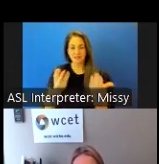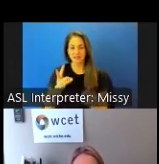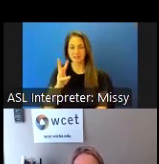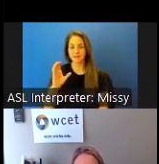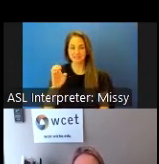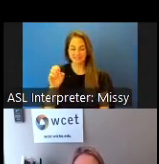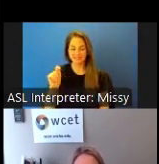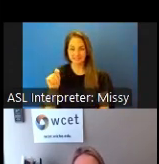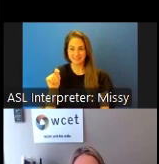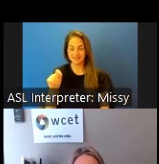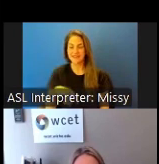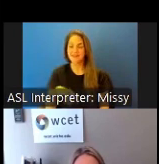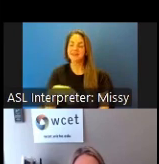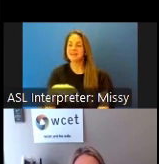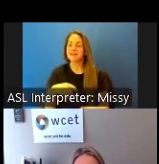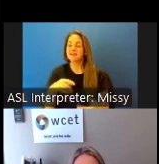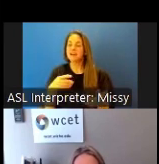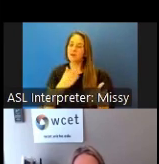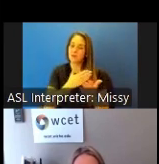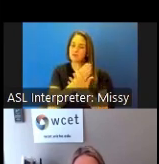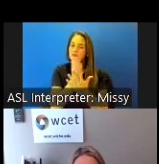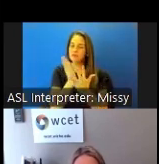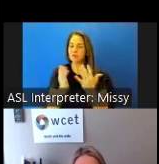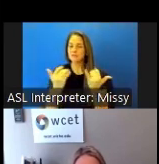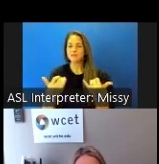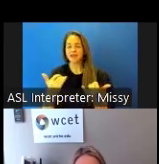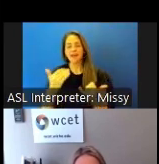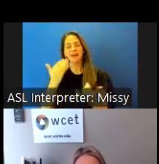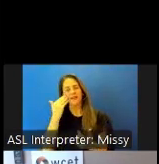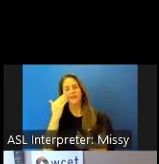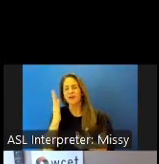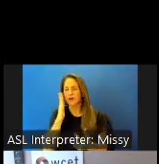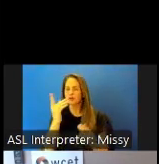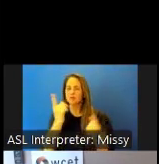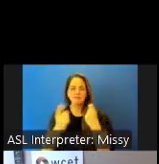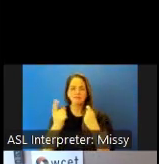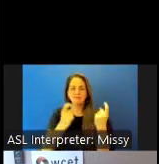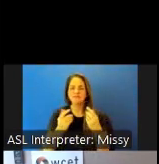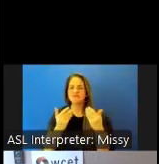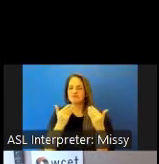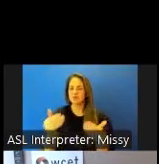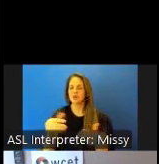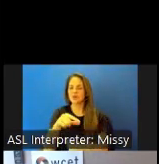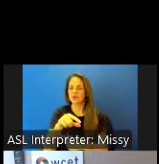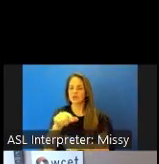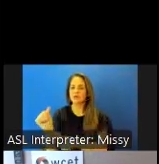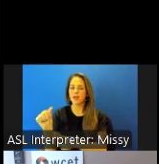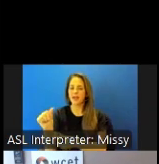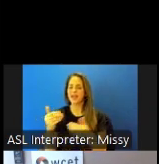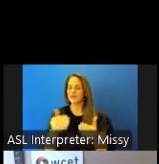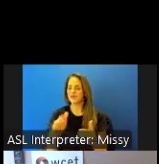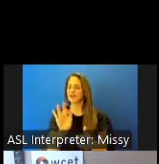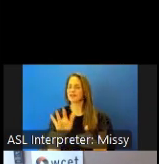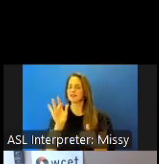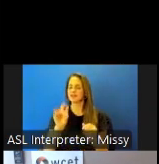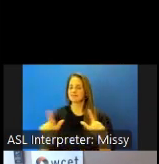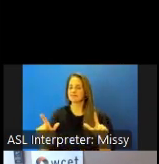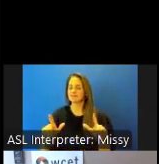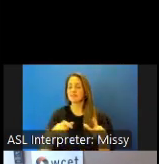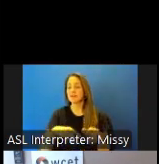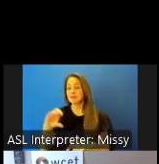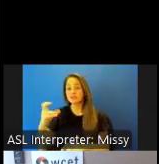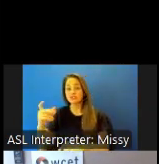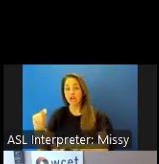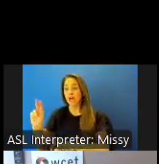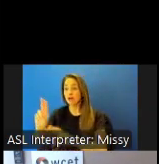WCET. As we go through the conversation today, we know you'll have questions, so please enter those into the question box. Chat can happen in the chat,